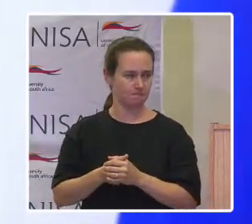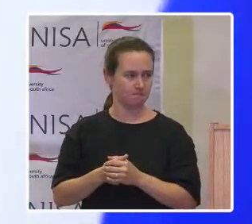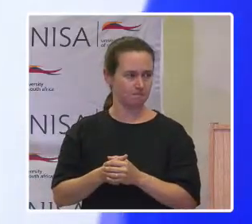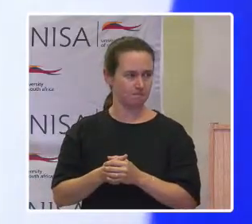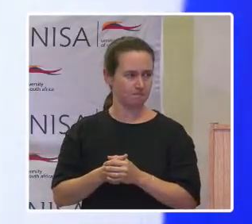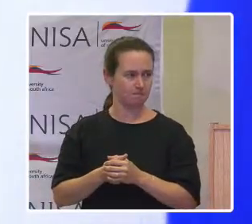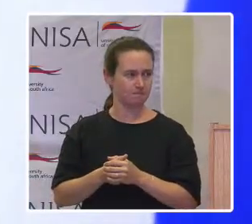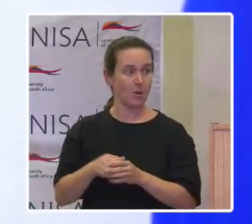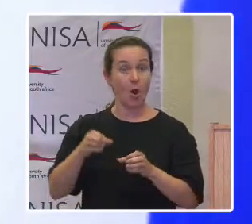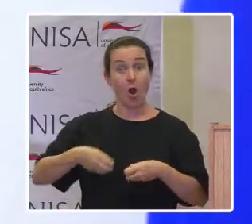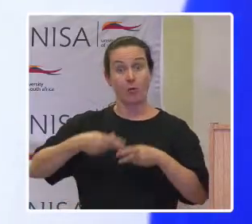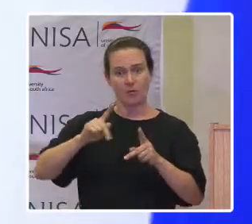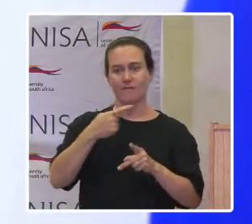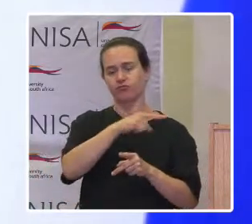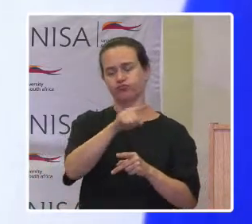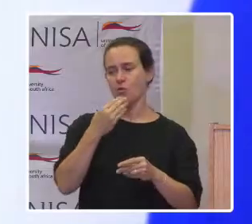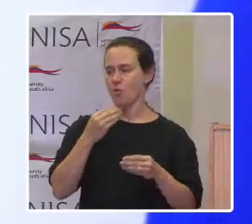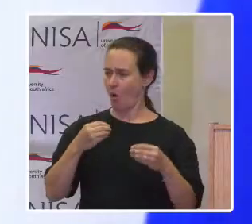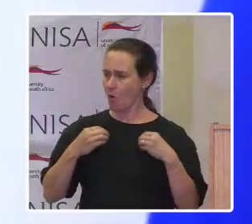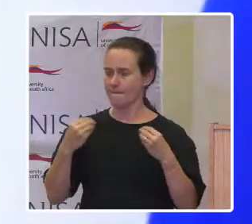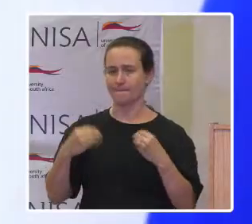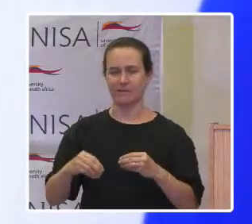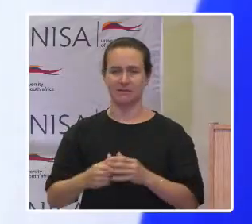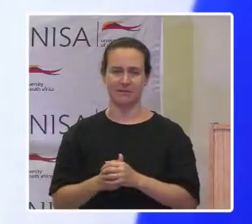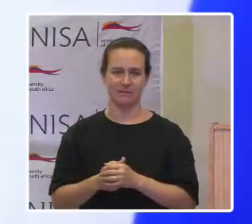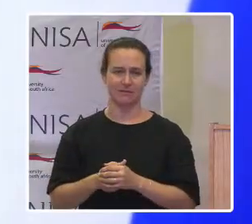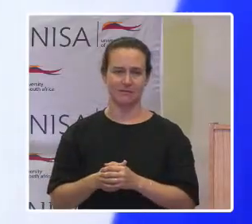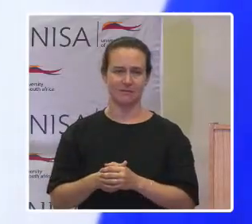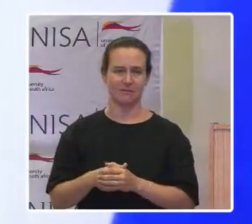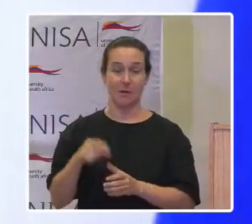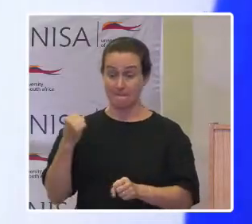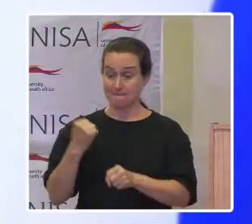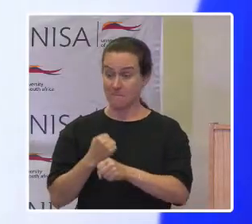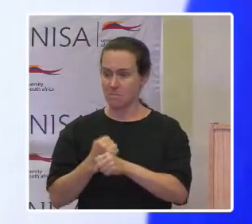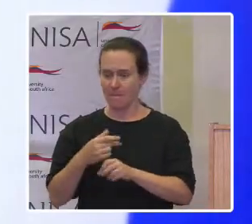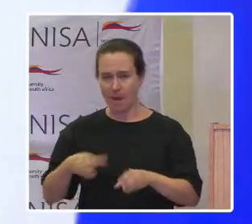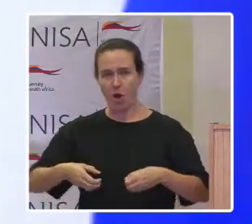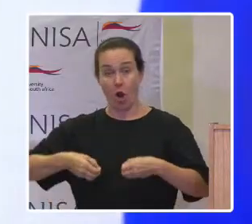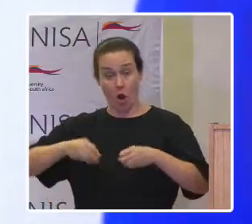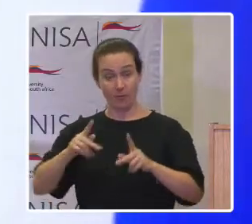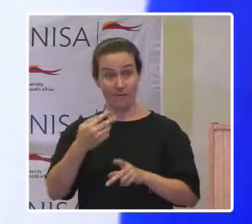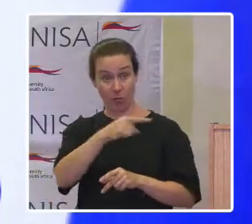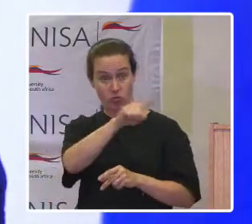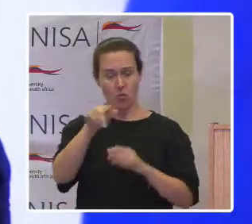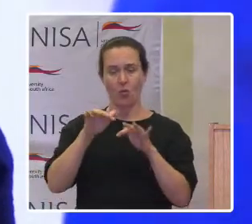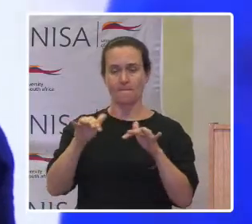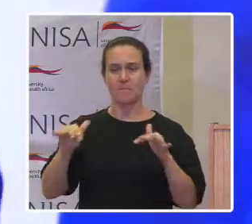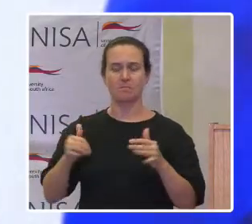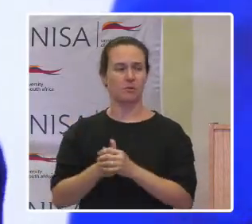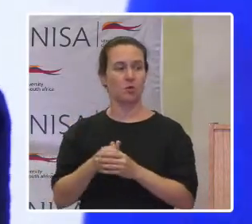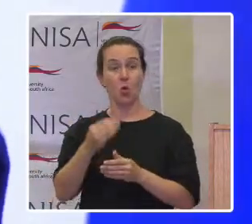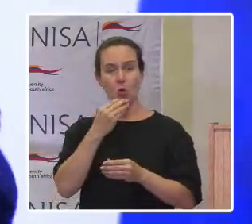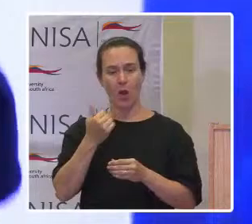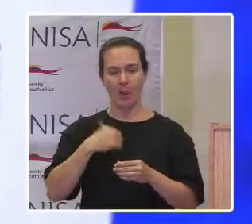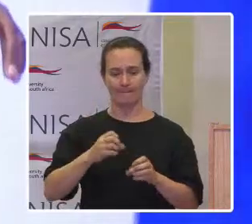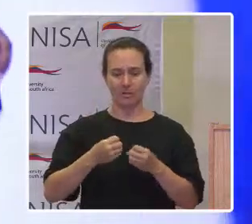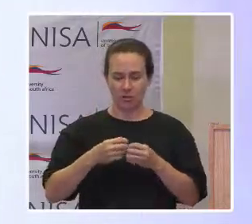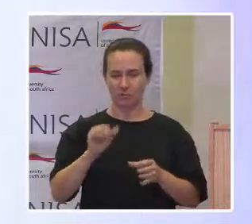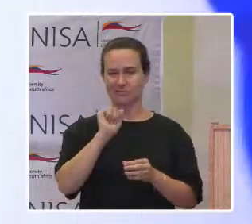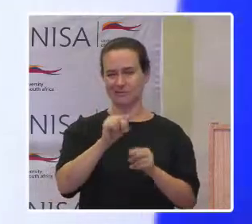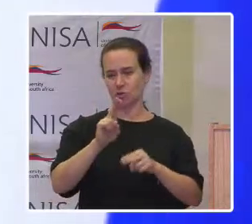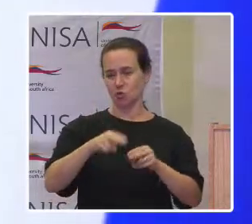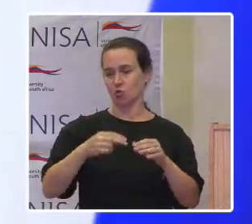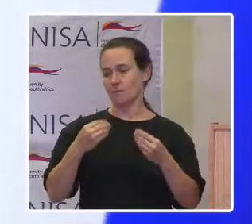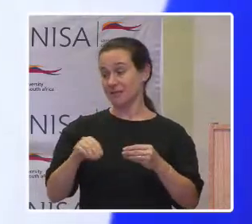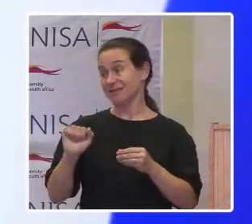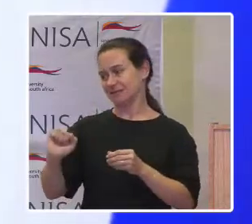in entrepreneurship, that creates opportunities for those that are starting their business in those